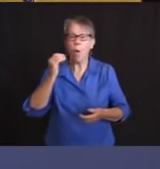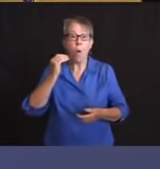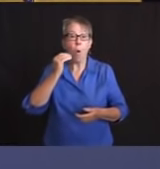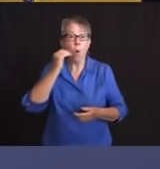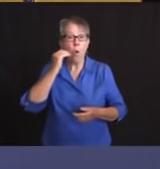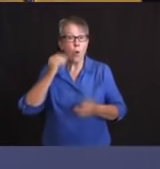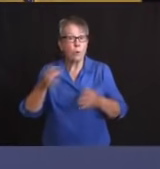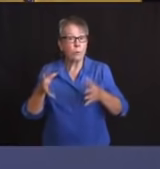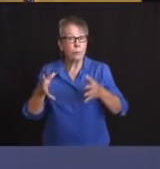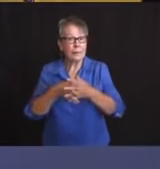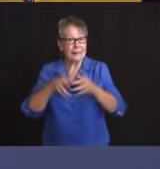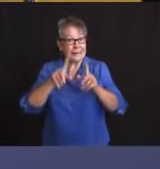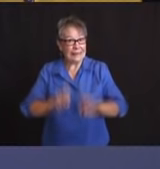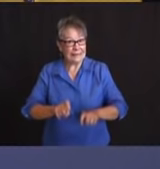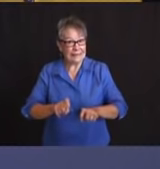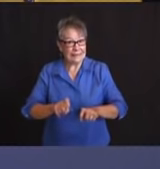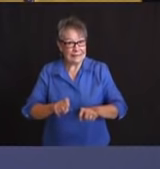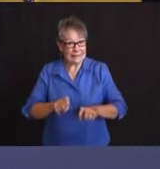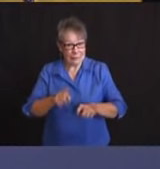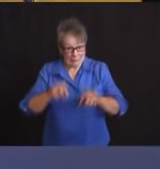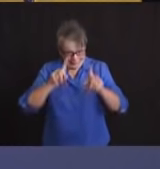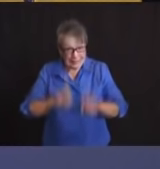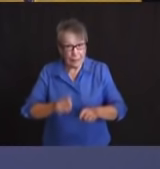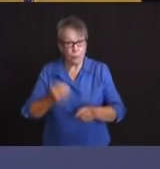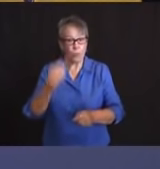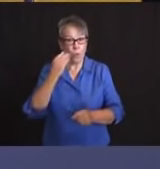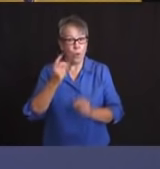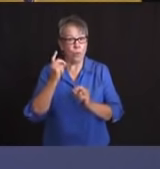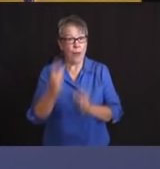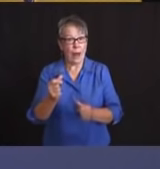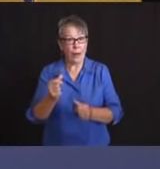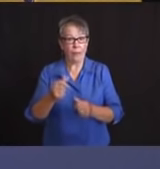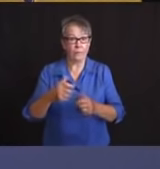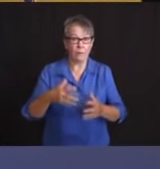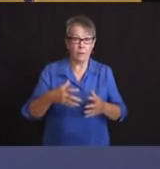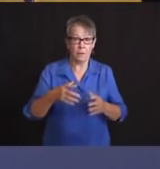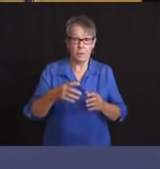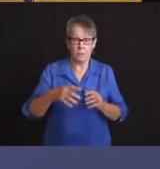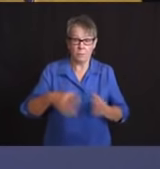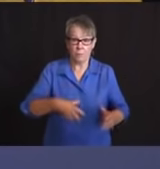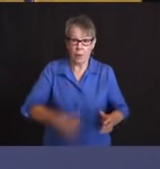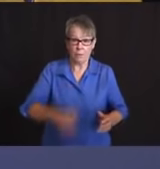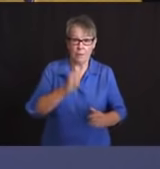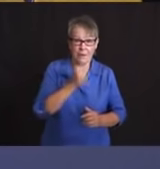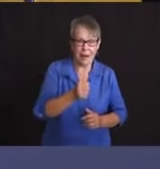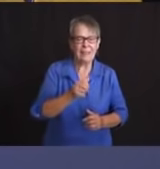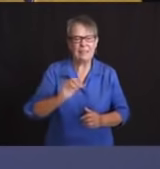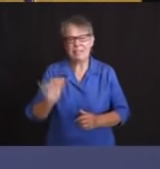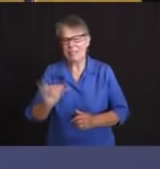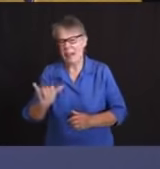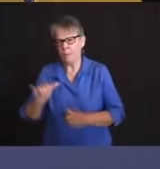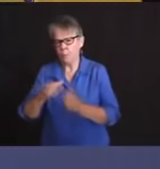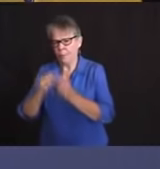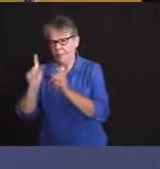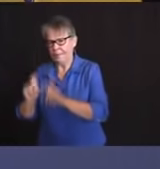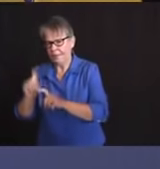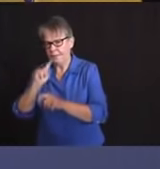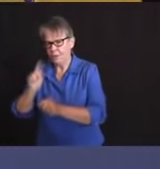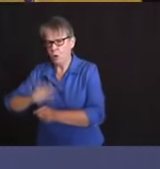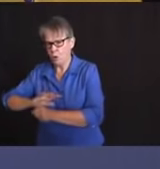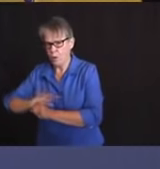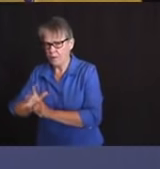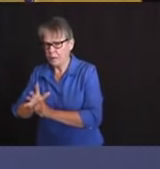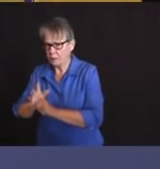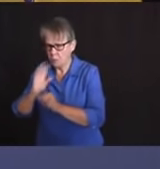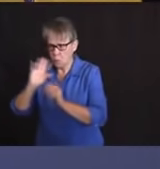And we're in what is sometimes 2 steps forward, 1 step back process of getting to that. I can't promise you